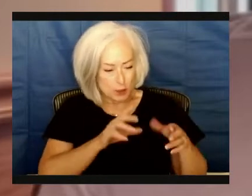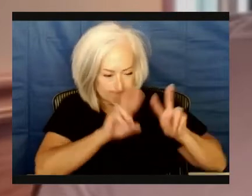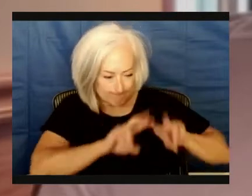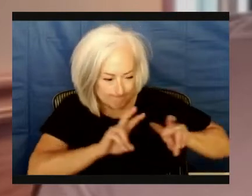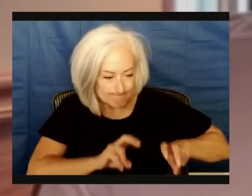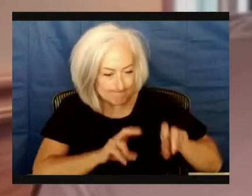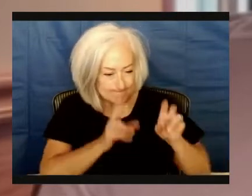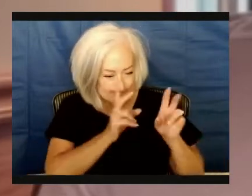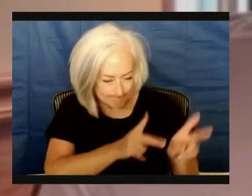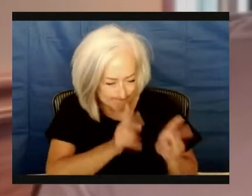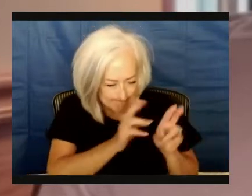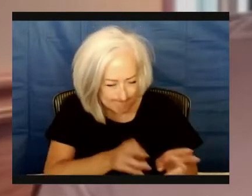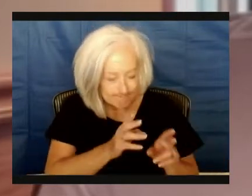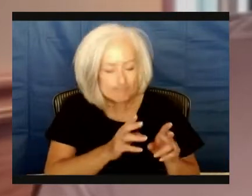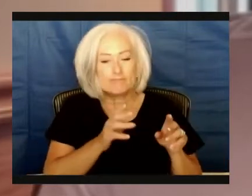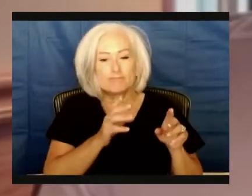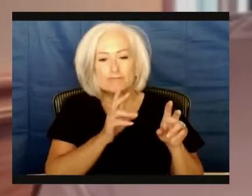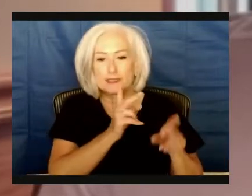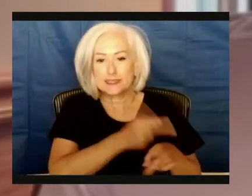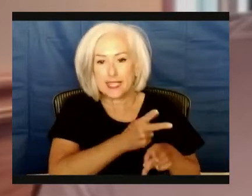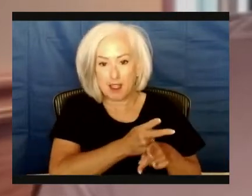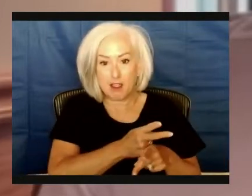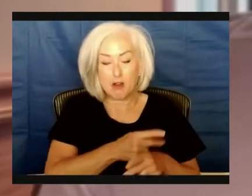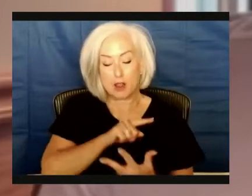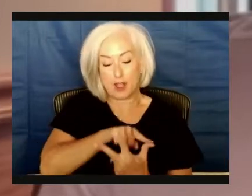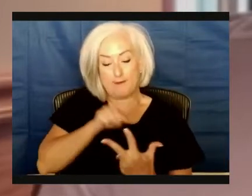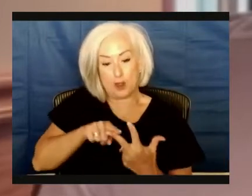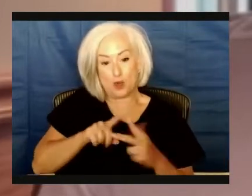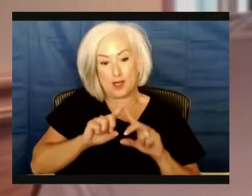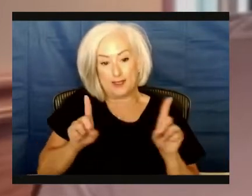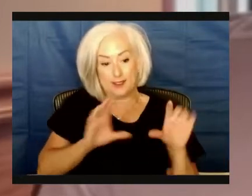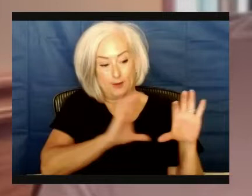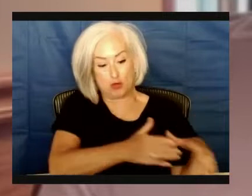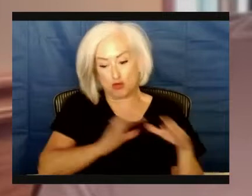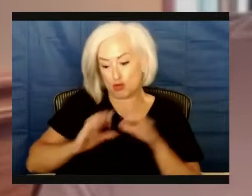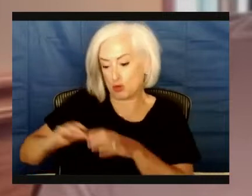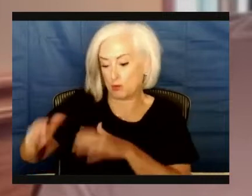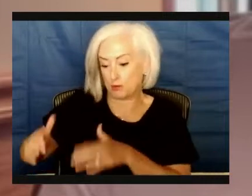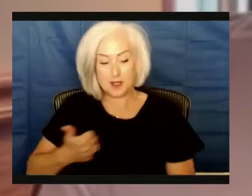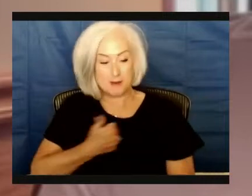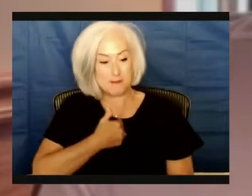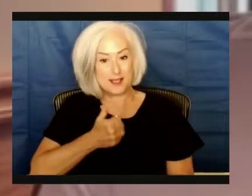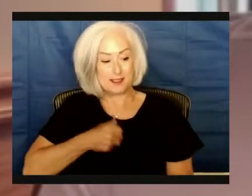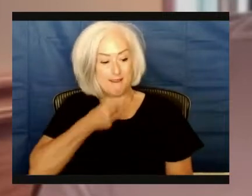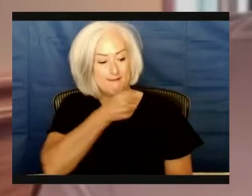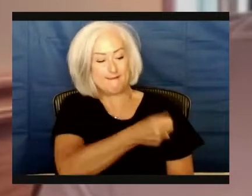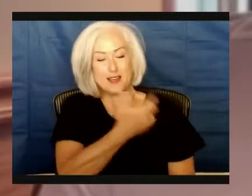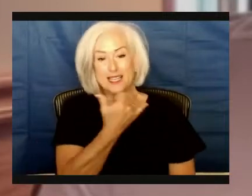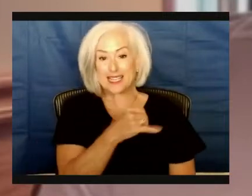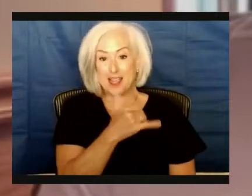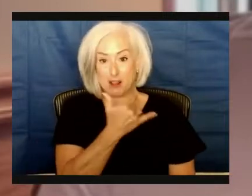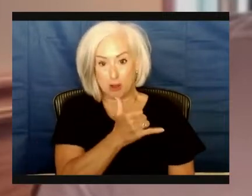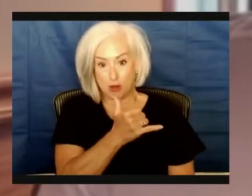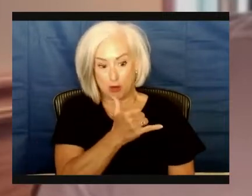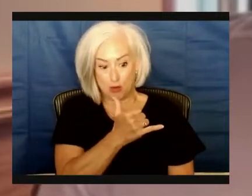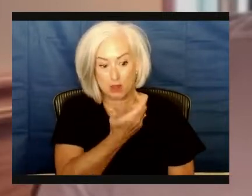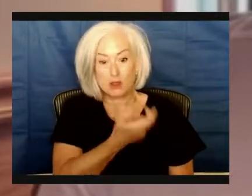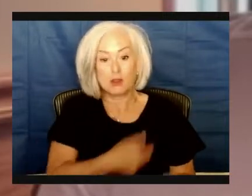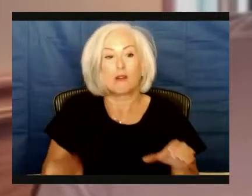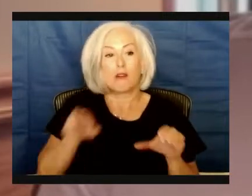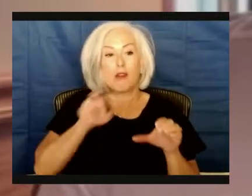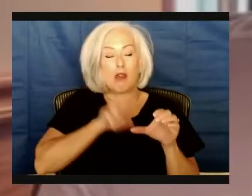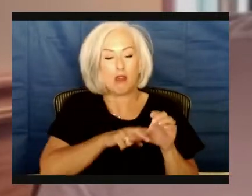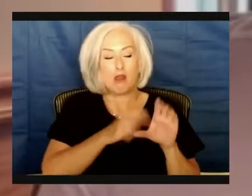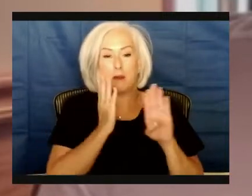And I was put into yellow at first, and then we were put onto a bus to Moberly